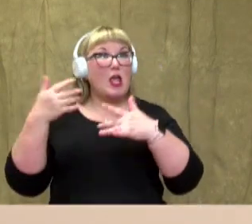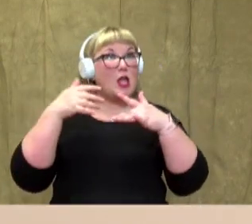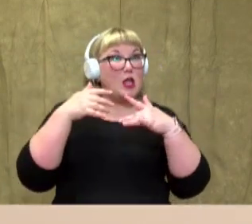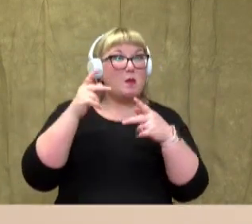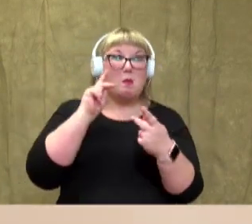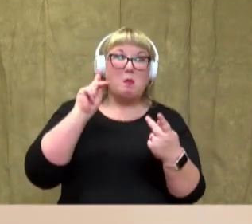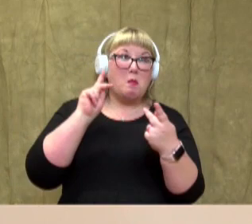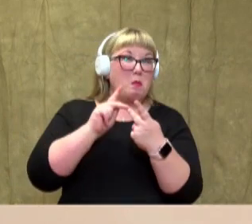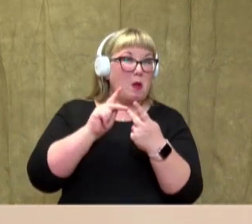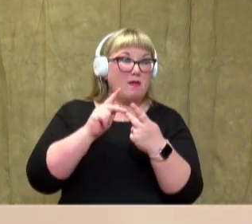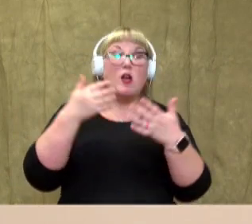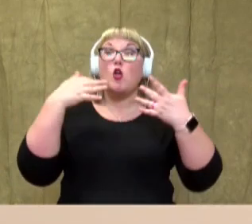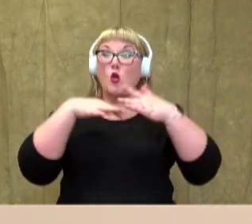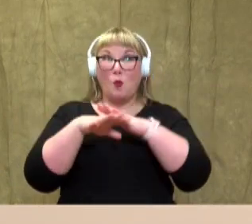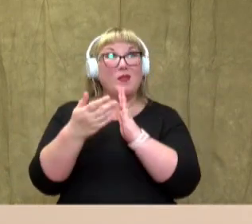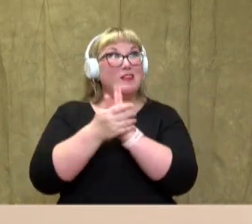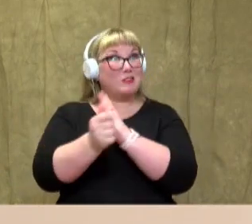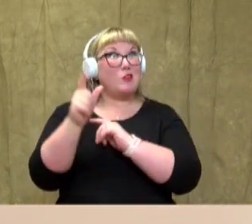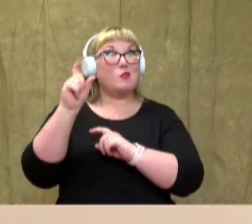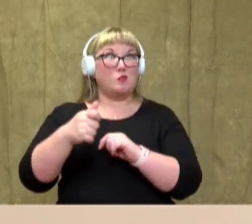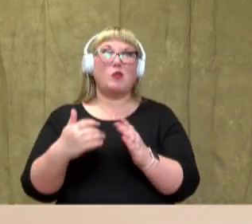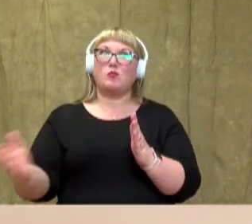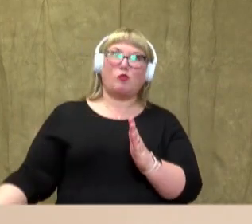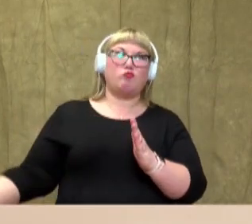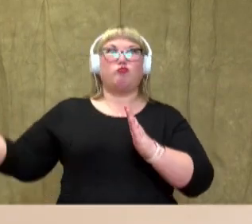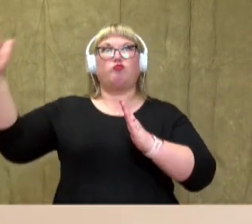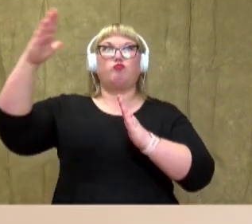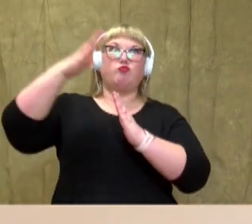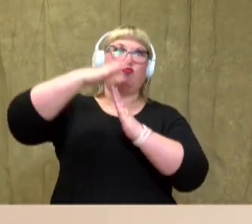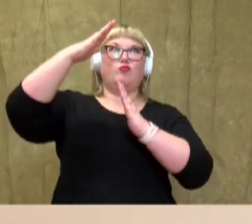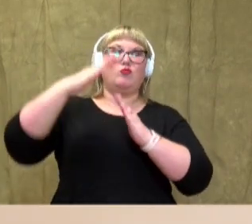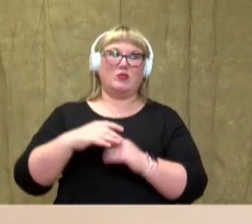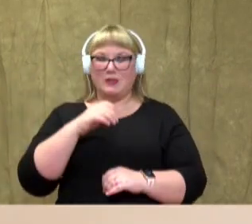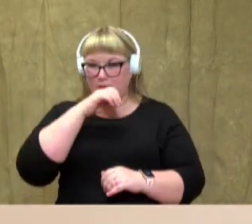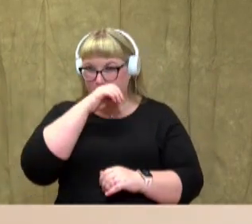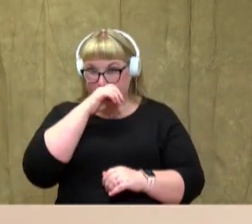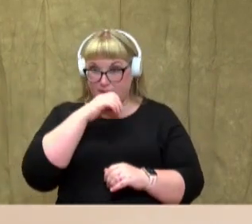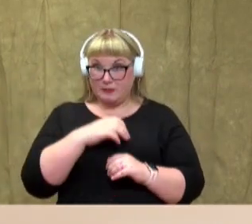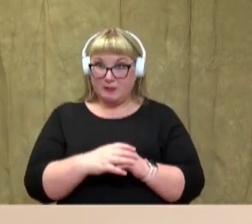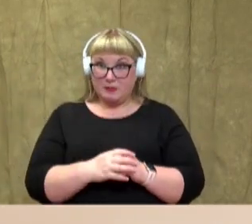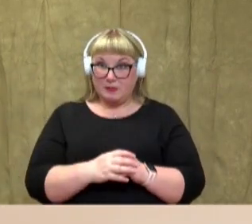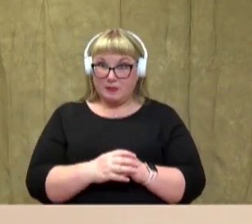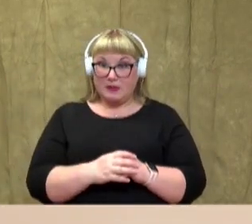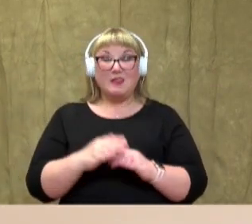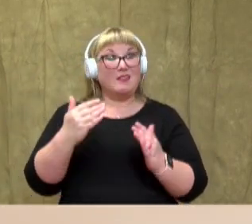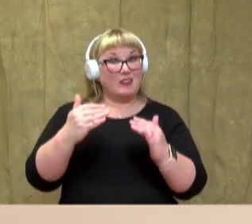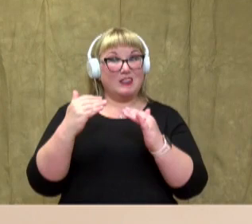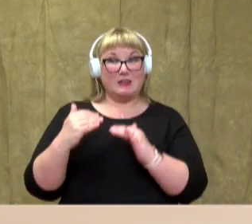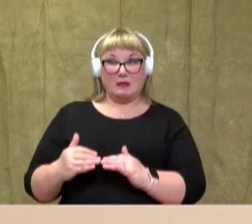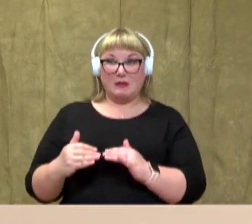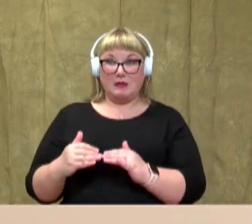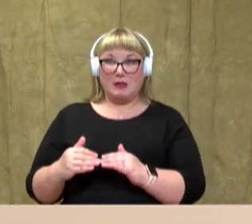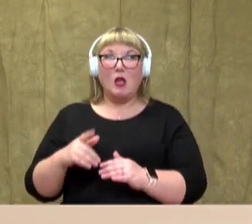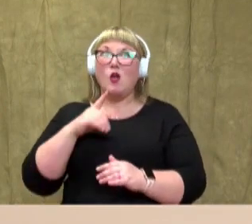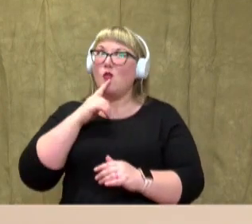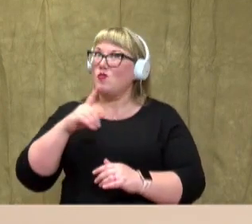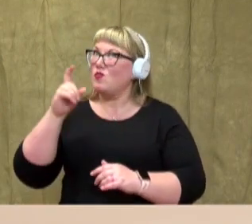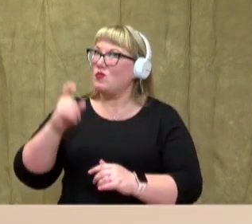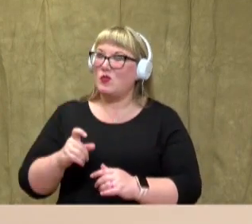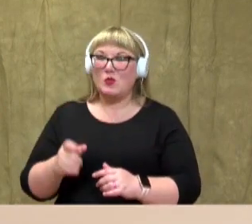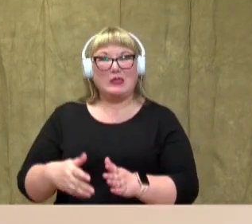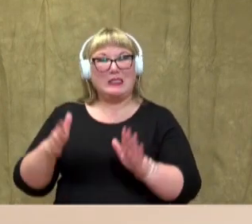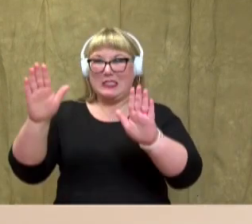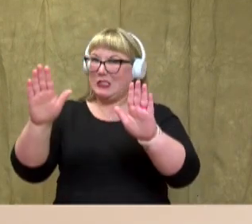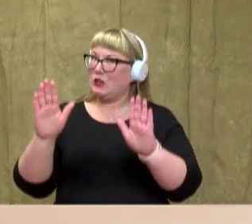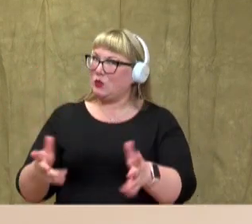don't they? Blending those ingredients together, you all were able to do just that. So for this next one, I'm going to really need those great